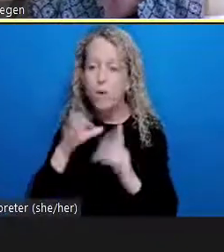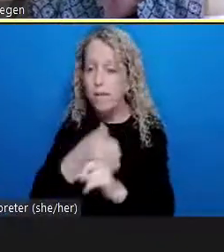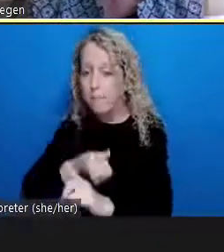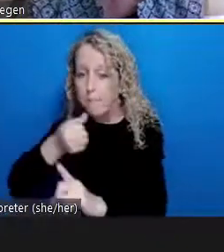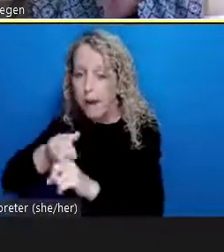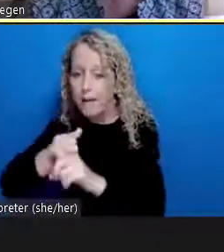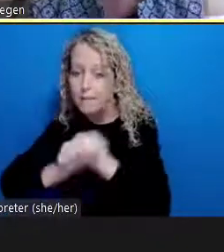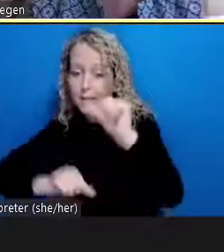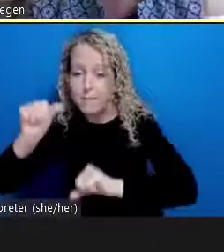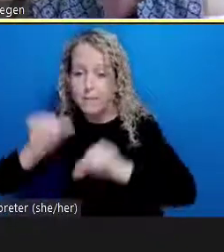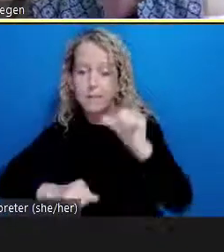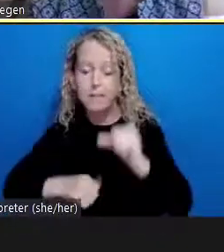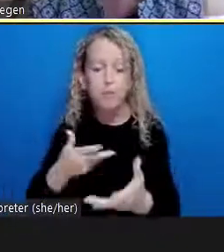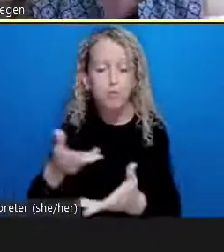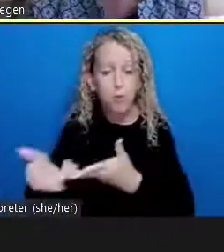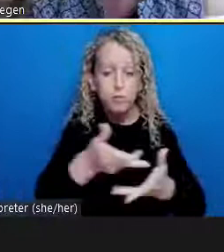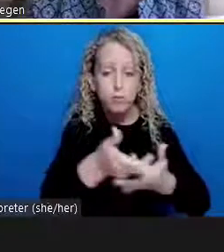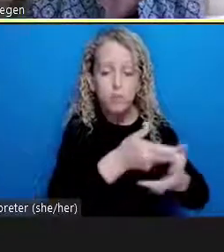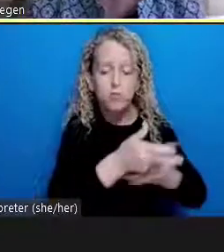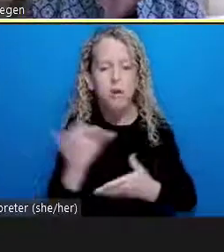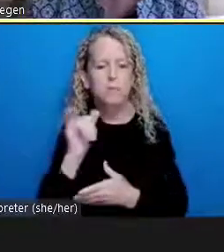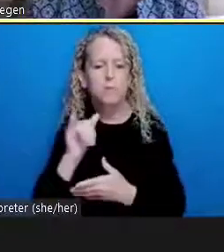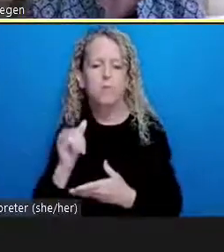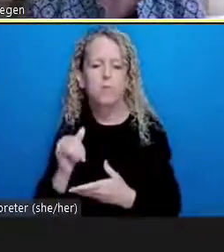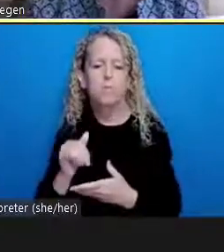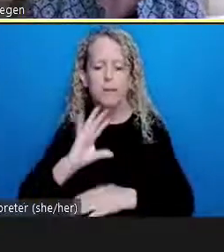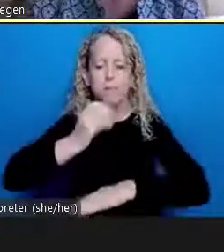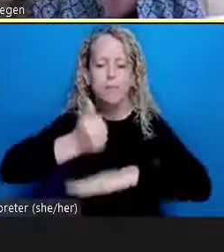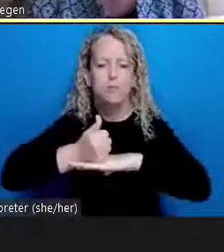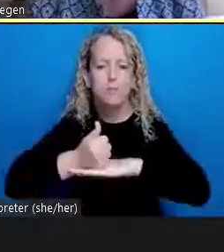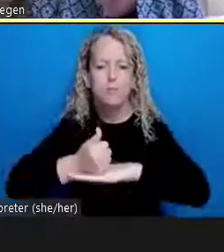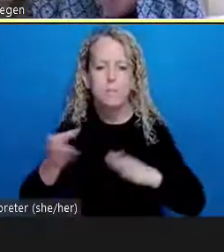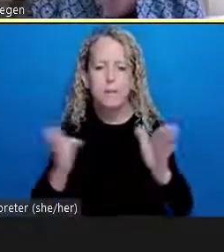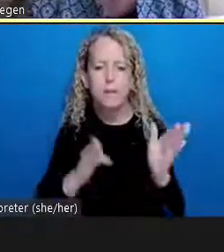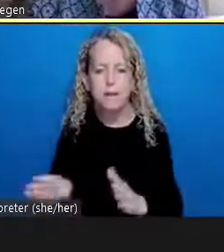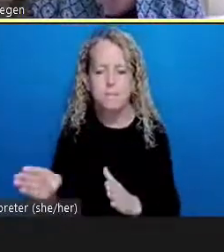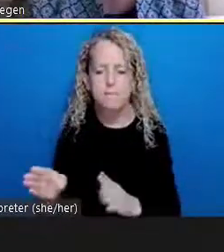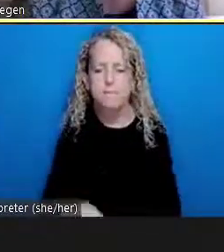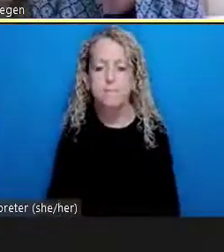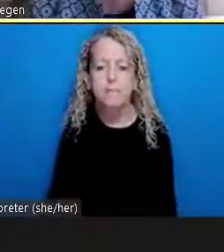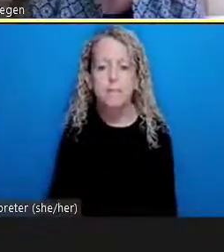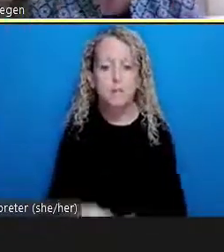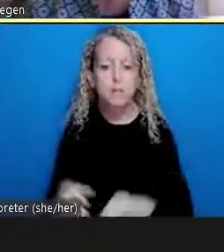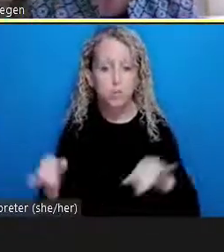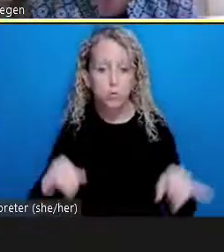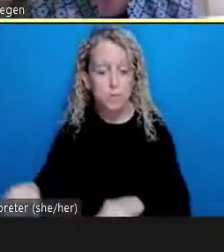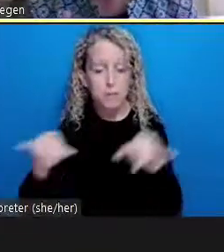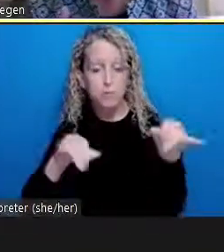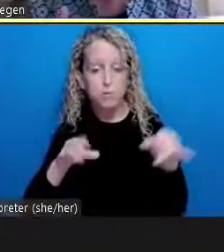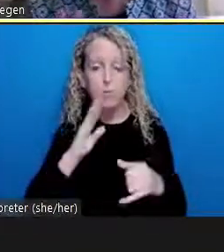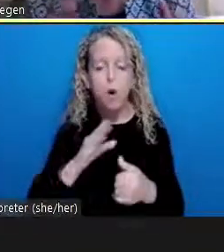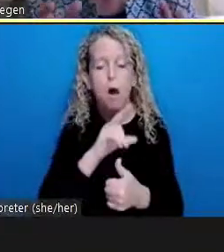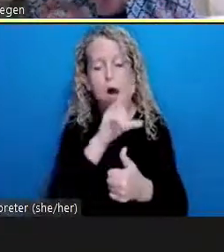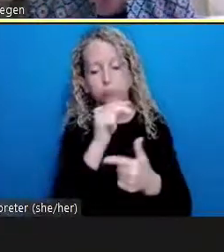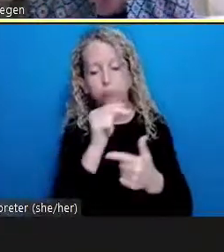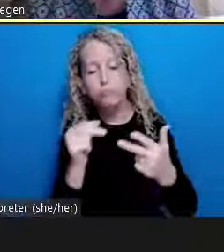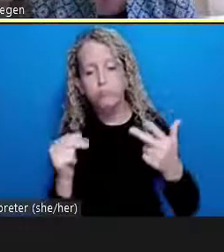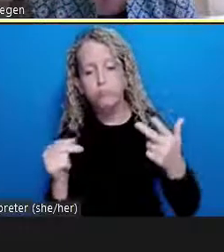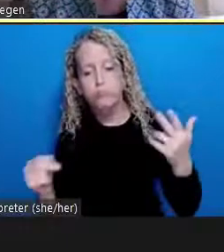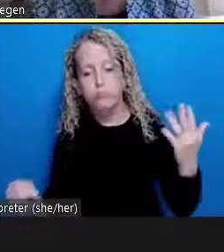consultation, and develop implementation plans. So these standards will be enacted in a phased-in approach beginning